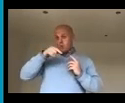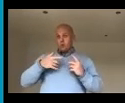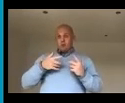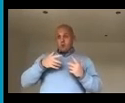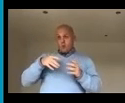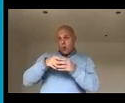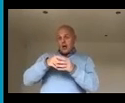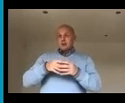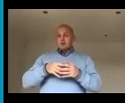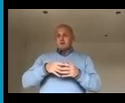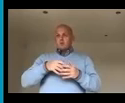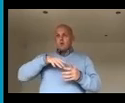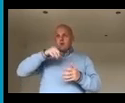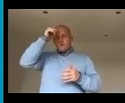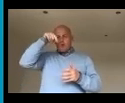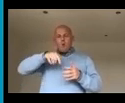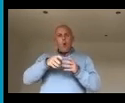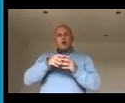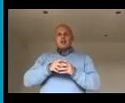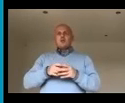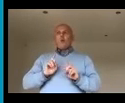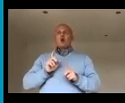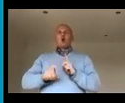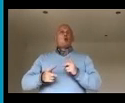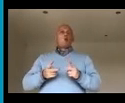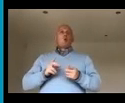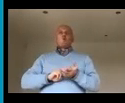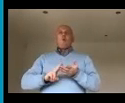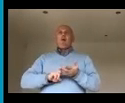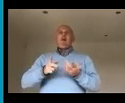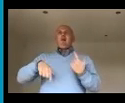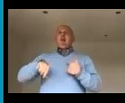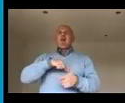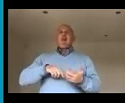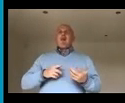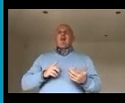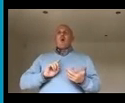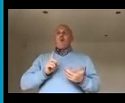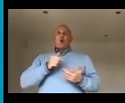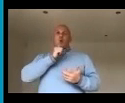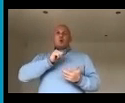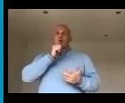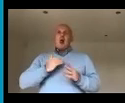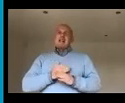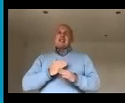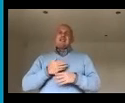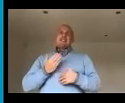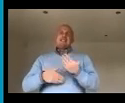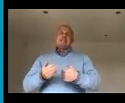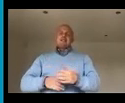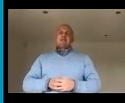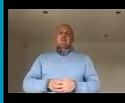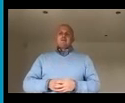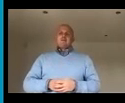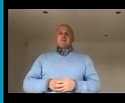to know what the organisation normally does. So, you know, what were your usual activities before the pandemic?